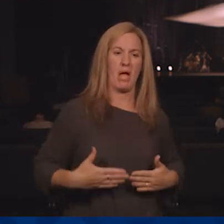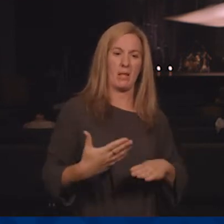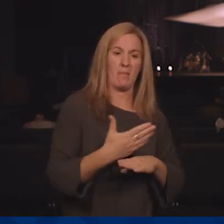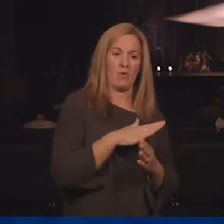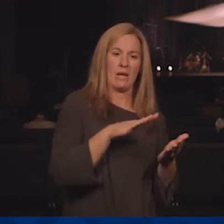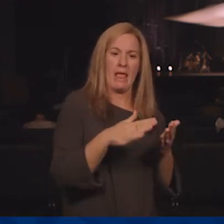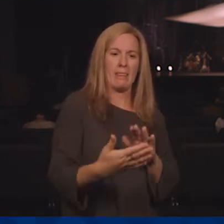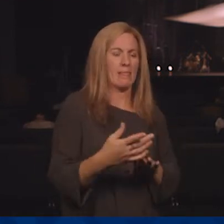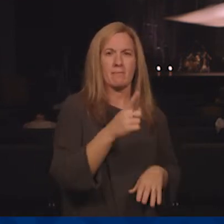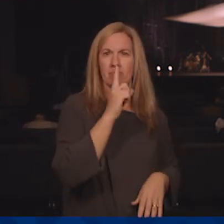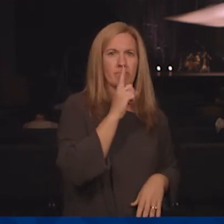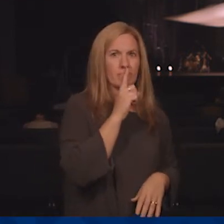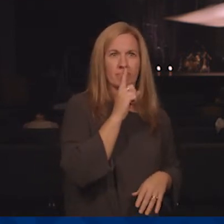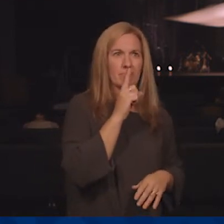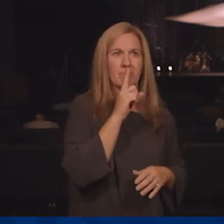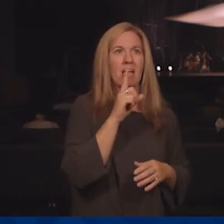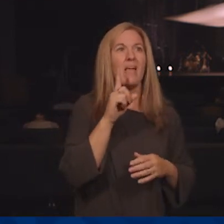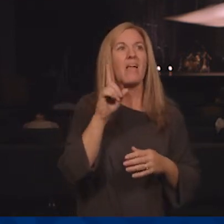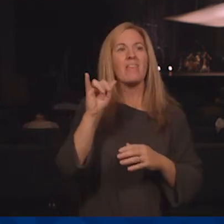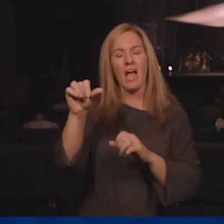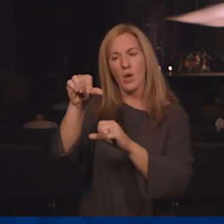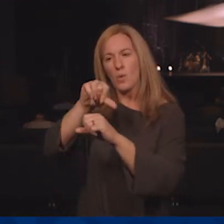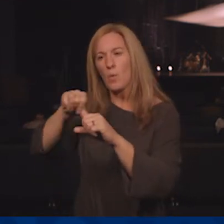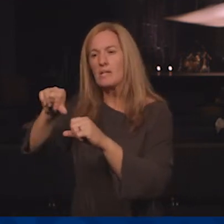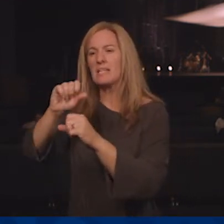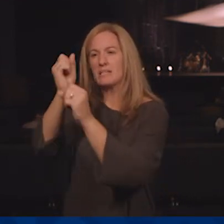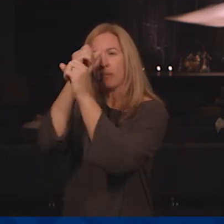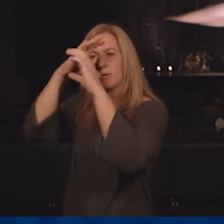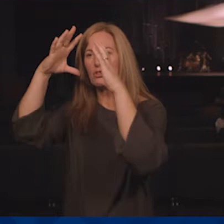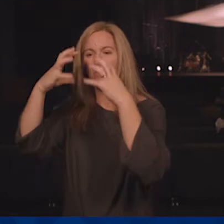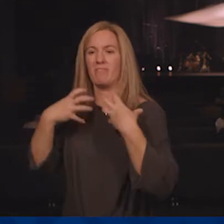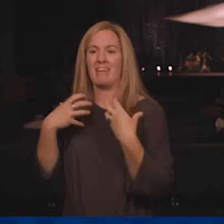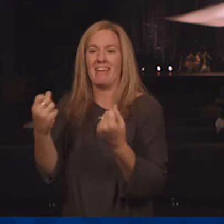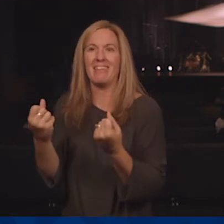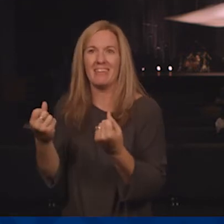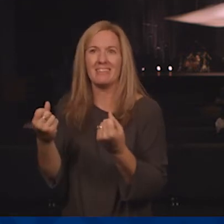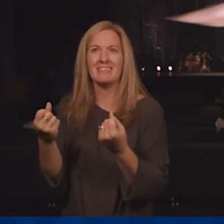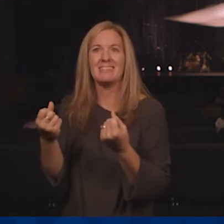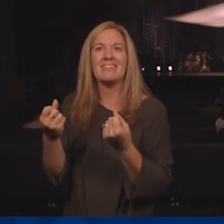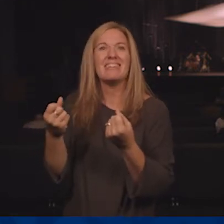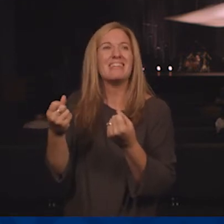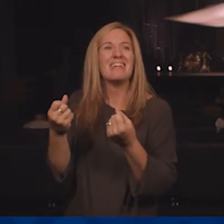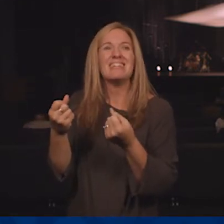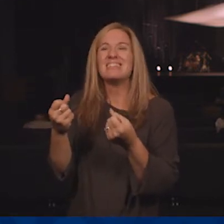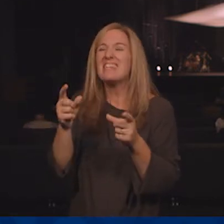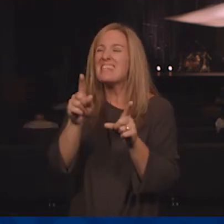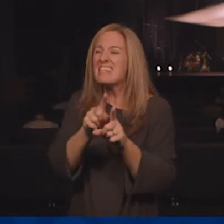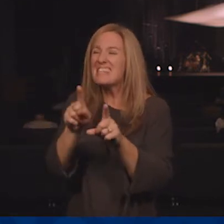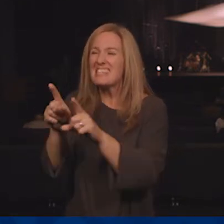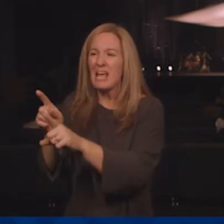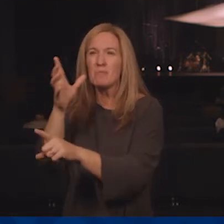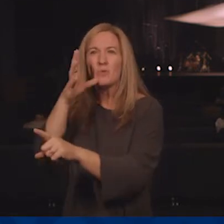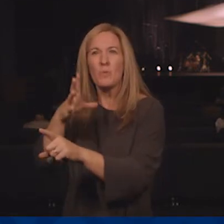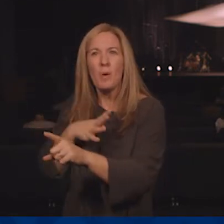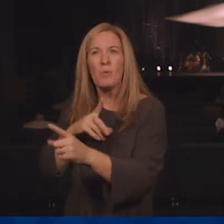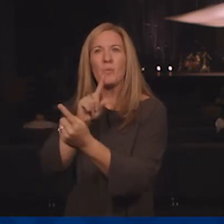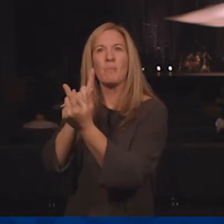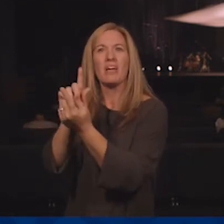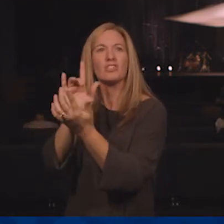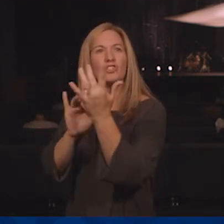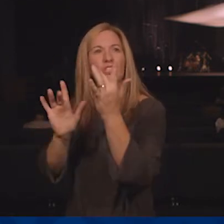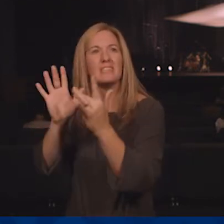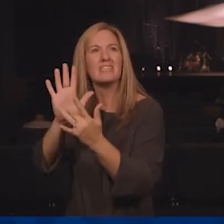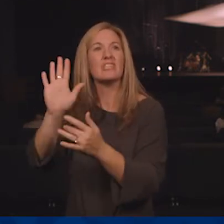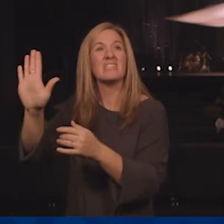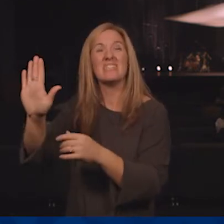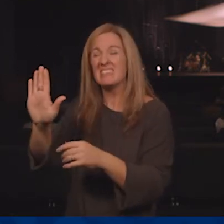a healing anointing. It's the same picture that we have of the woman who poured out perfume on the feet of Jesus. Do you remember that story?